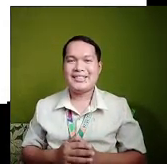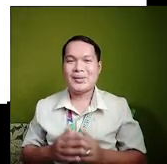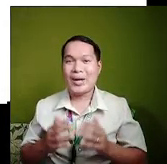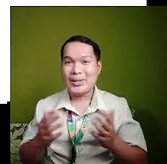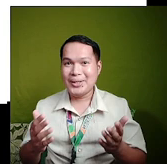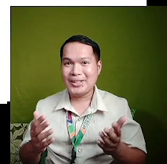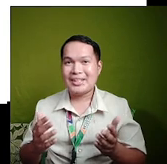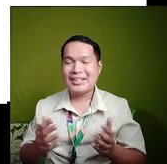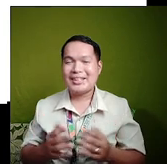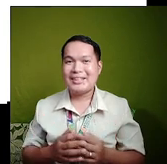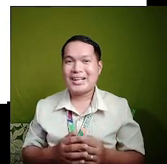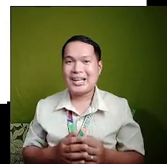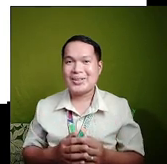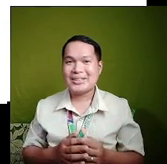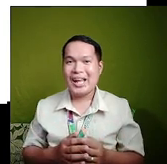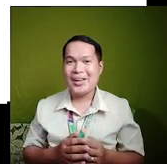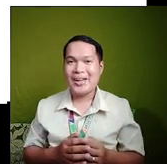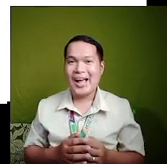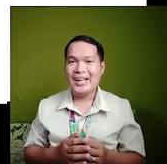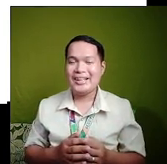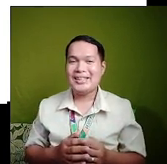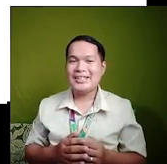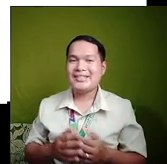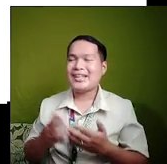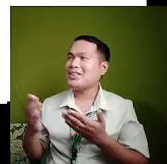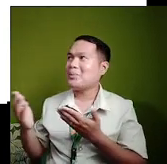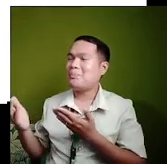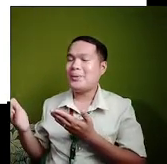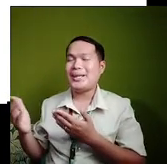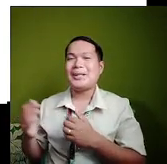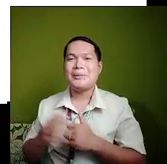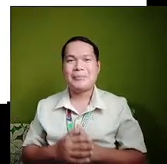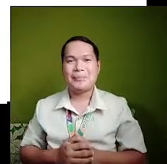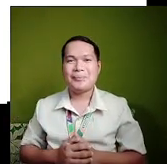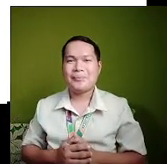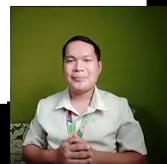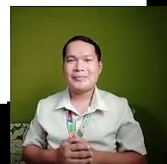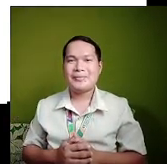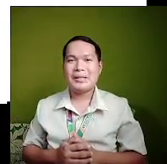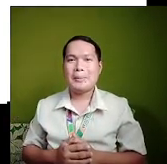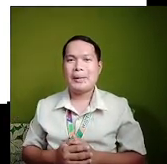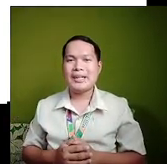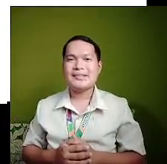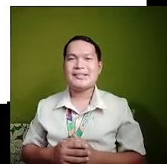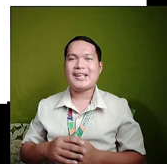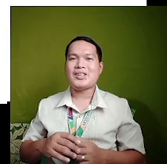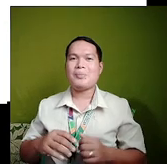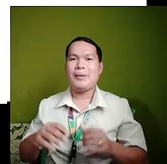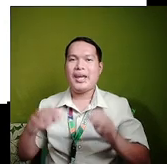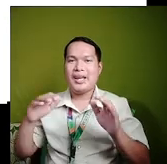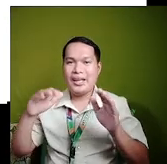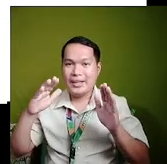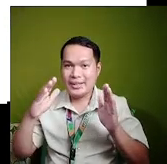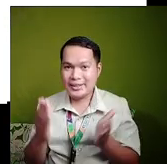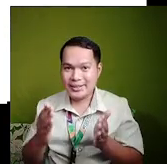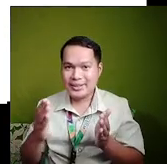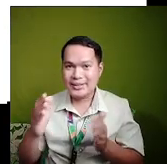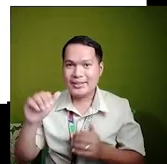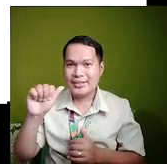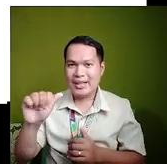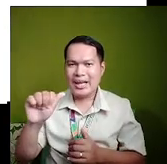So, ngayon nagkaroon tayo ng set of P Para sa set of A